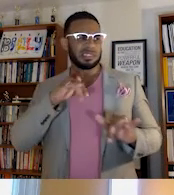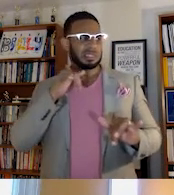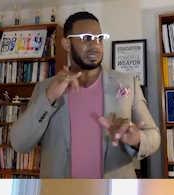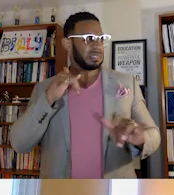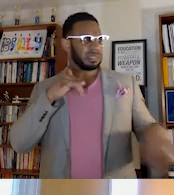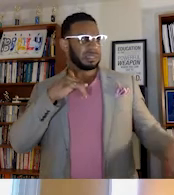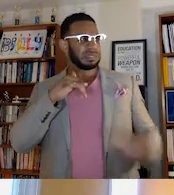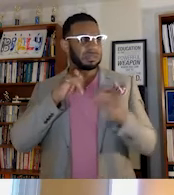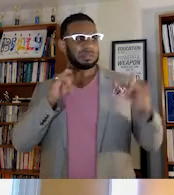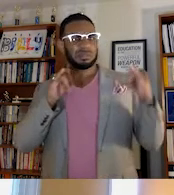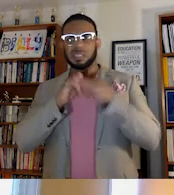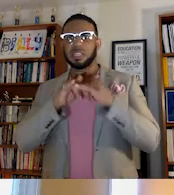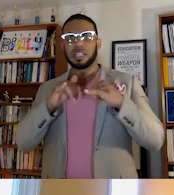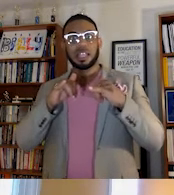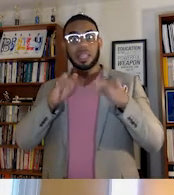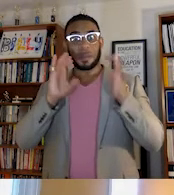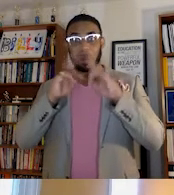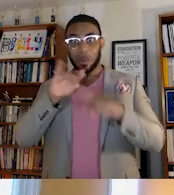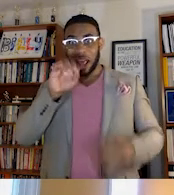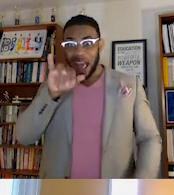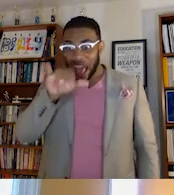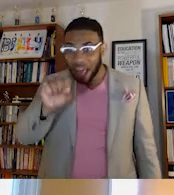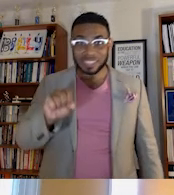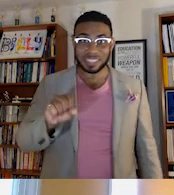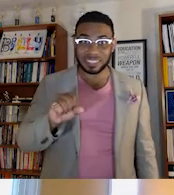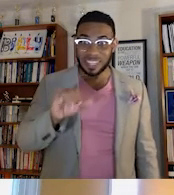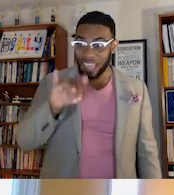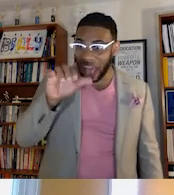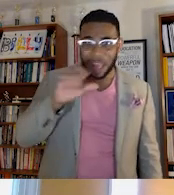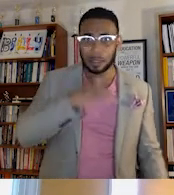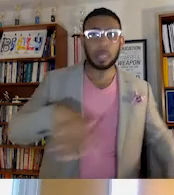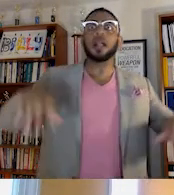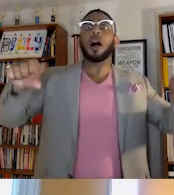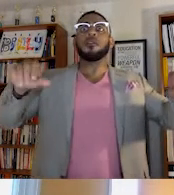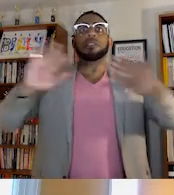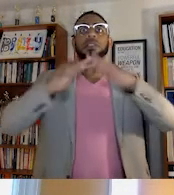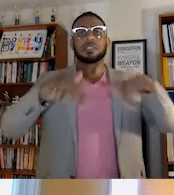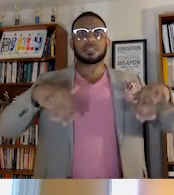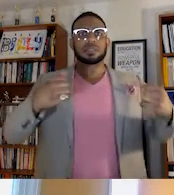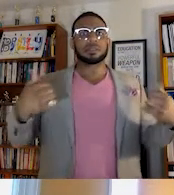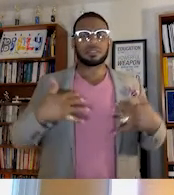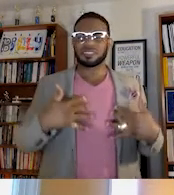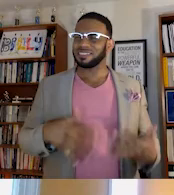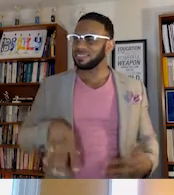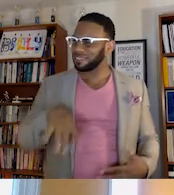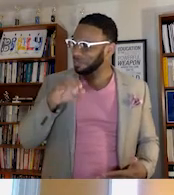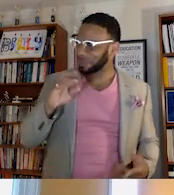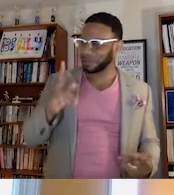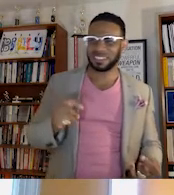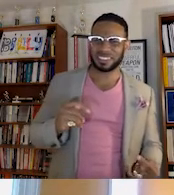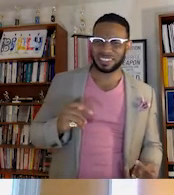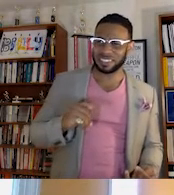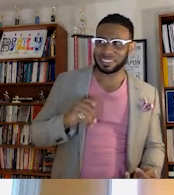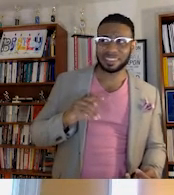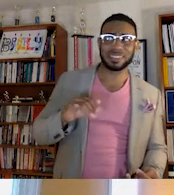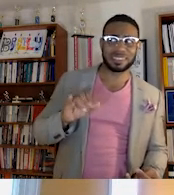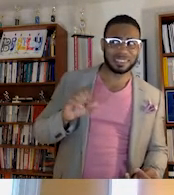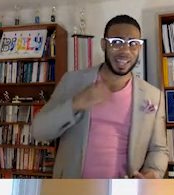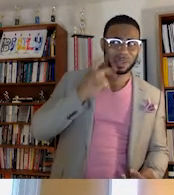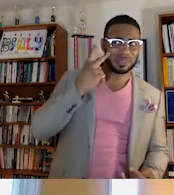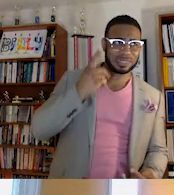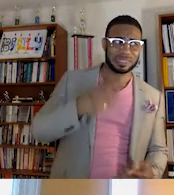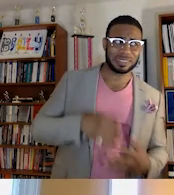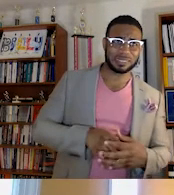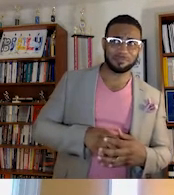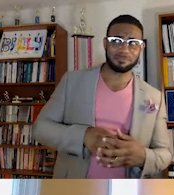They're actually comparing this to ISIS. It's like ISIS is taking over the city. It's like, yeah, I don't see